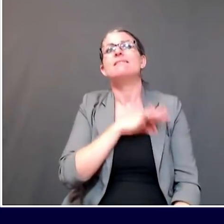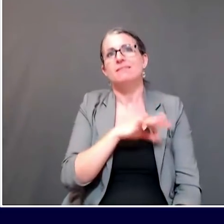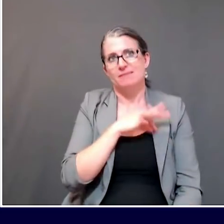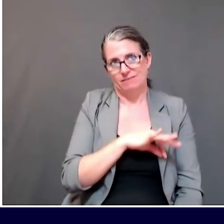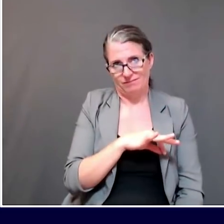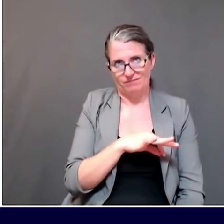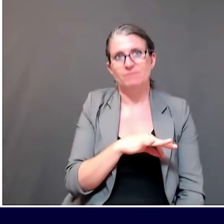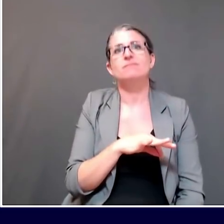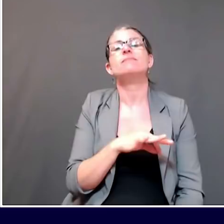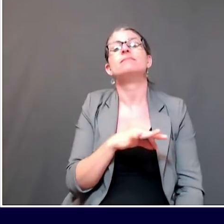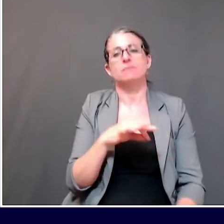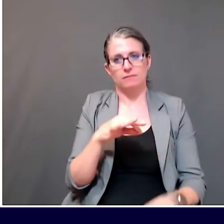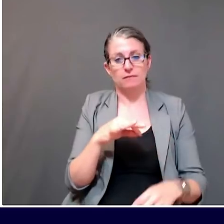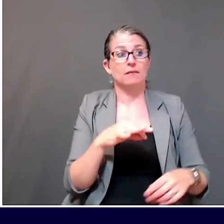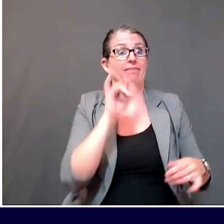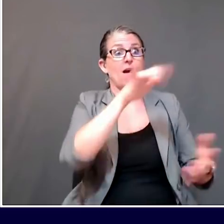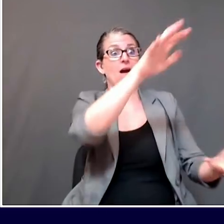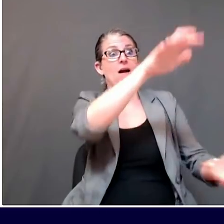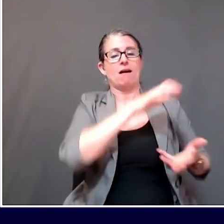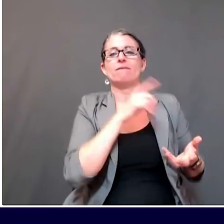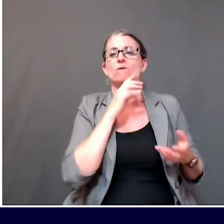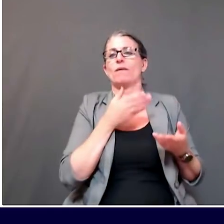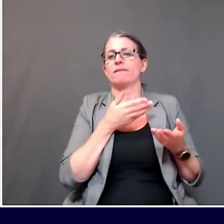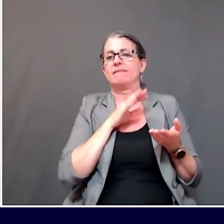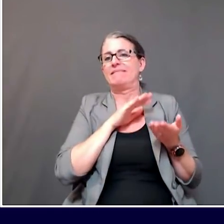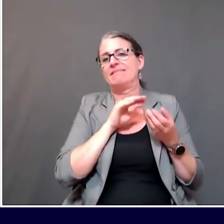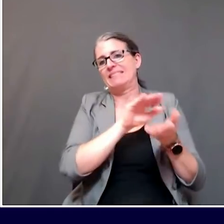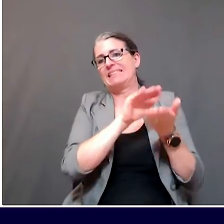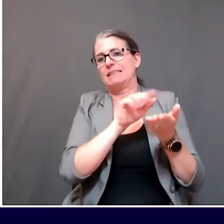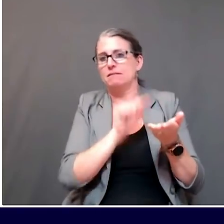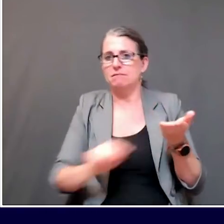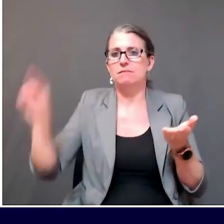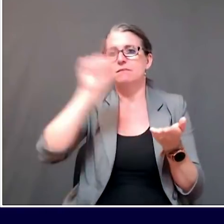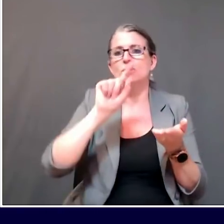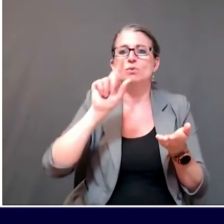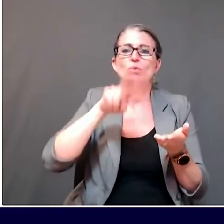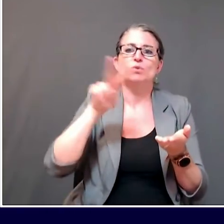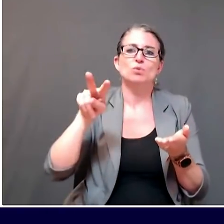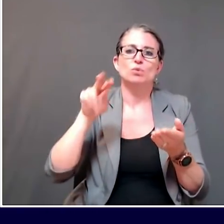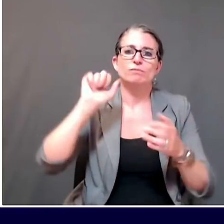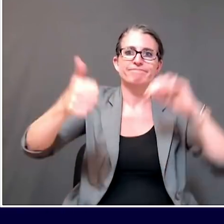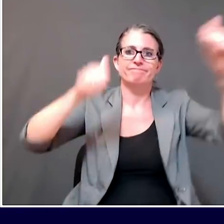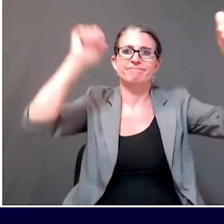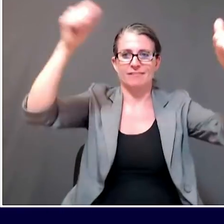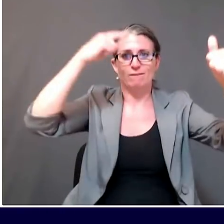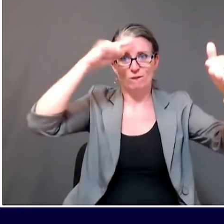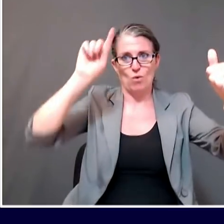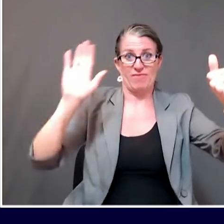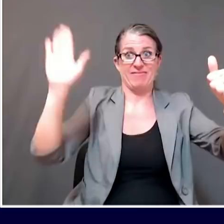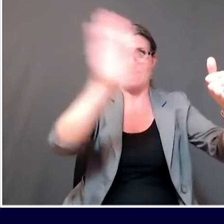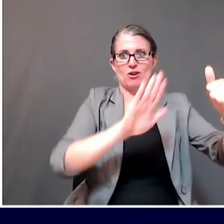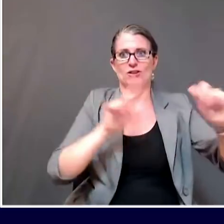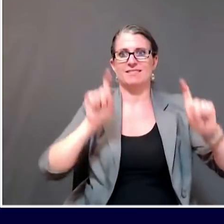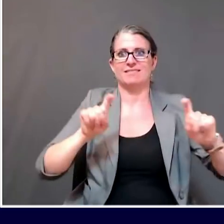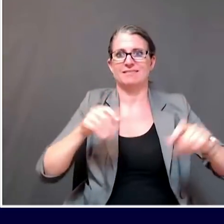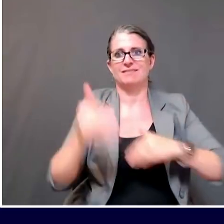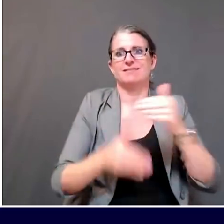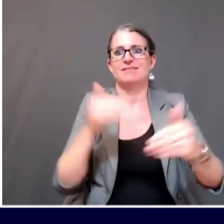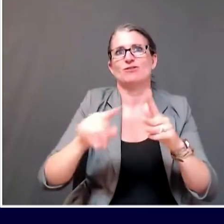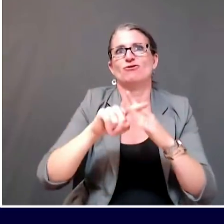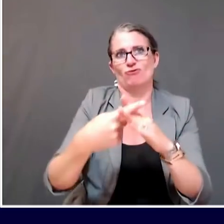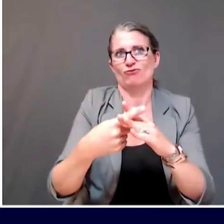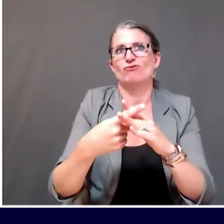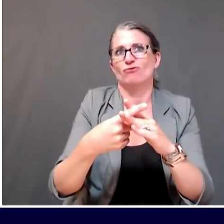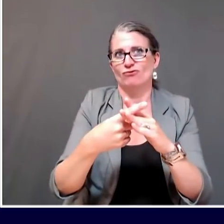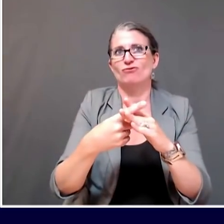sure that testing can happen. What I will say is that just in the past month, the availability of those